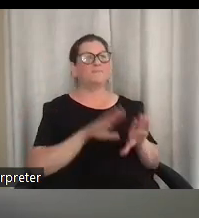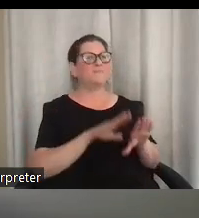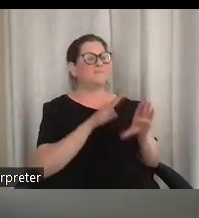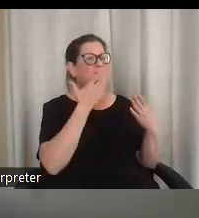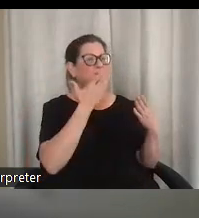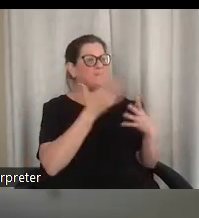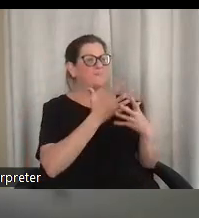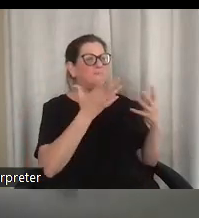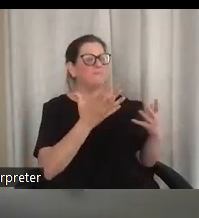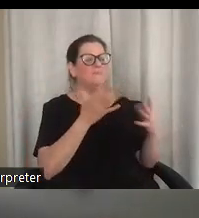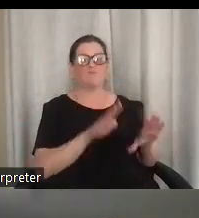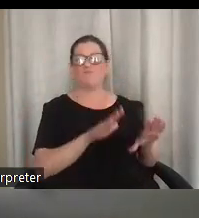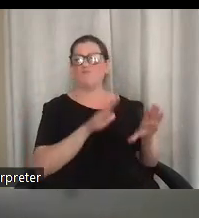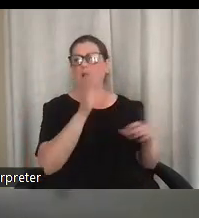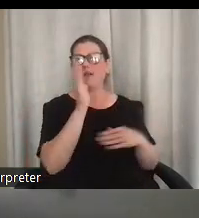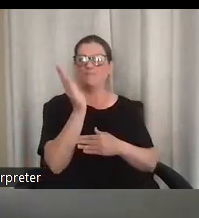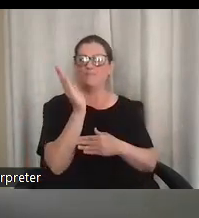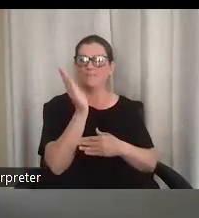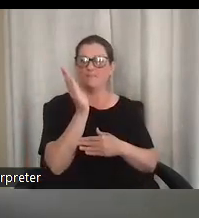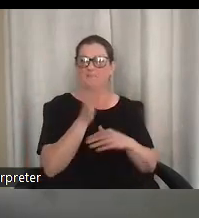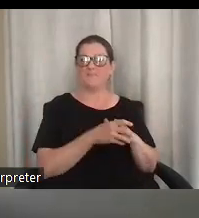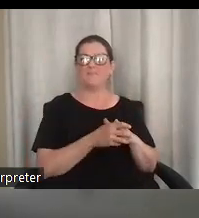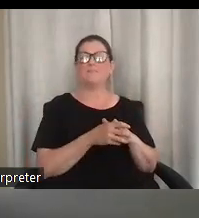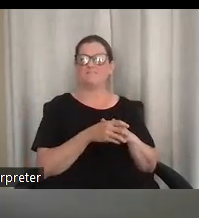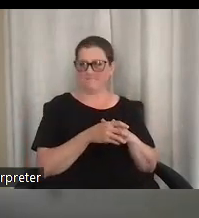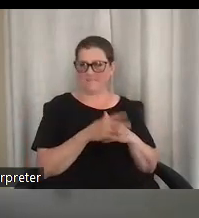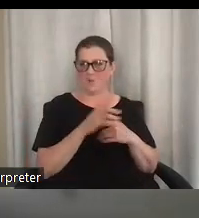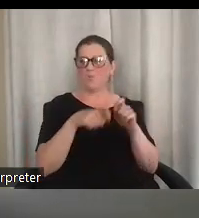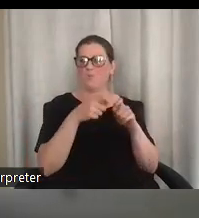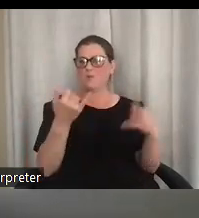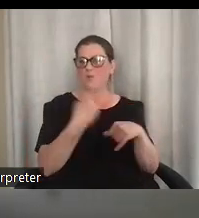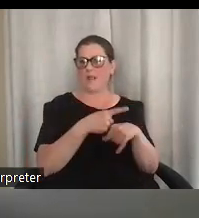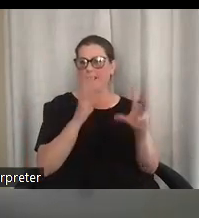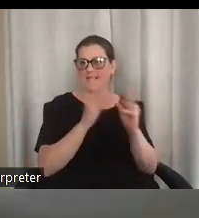you so much for a fantastic presentation. This does conclude today's session. You may now disconnect.